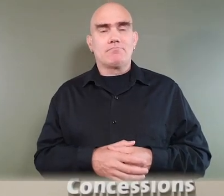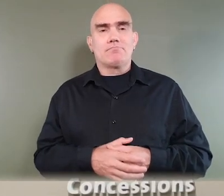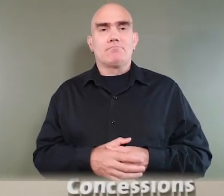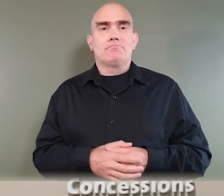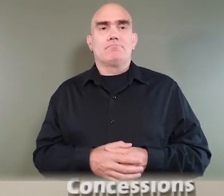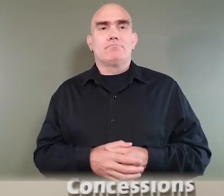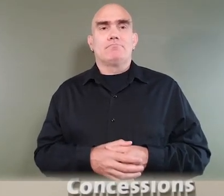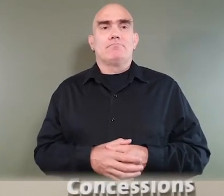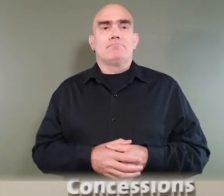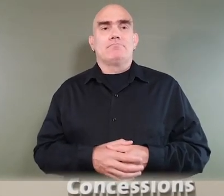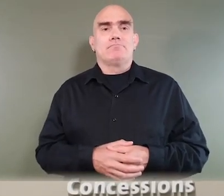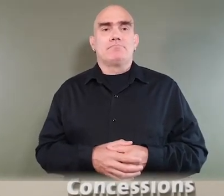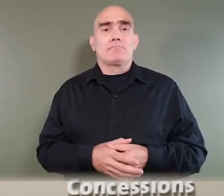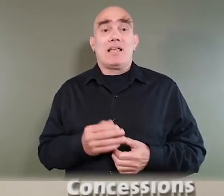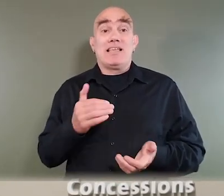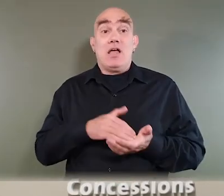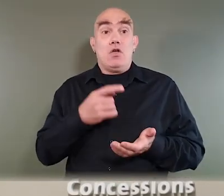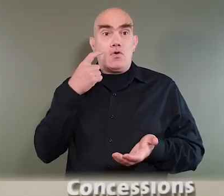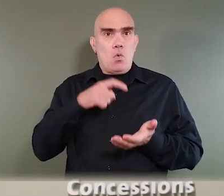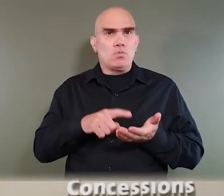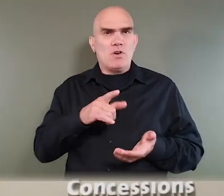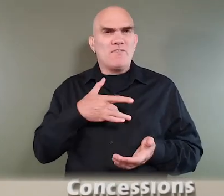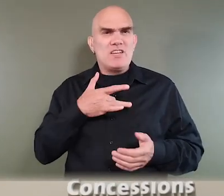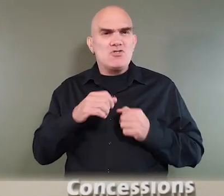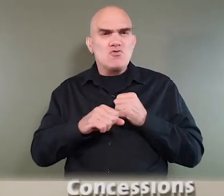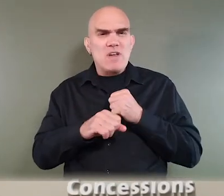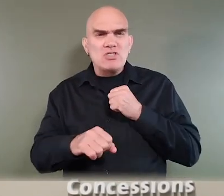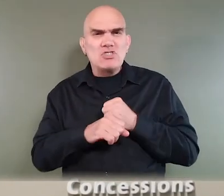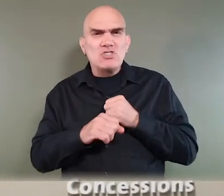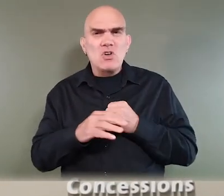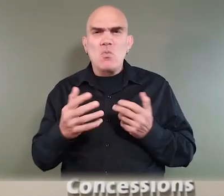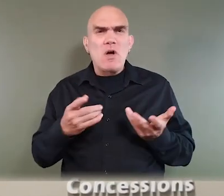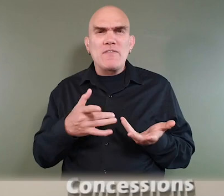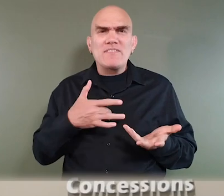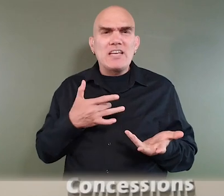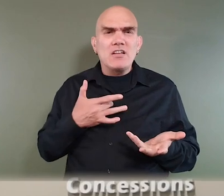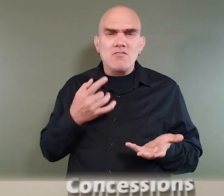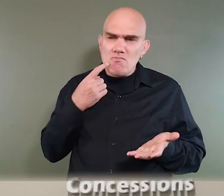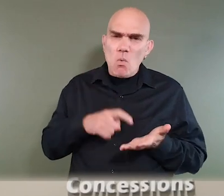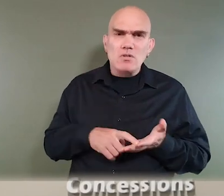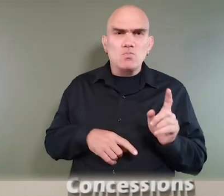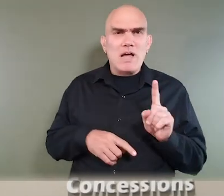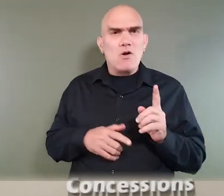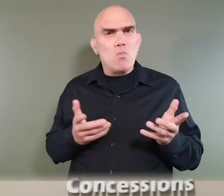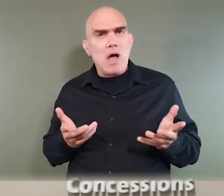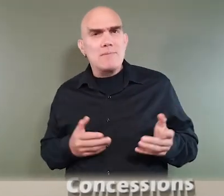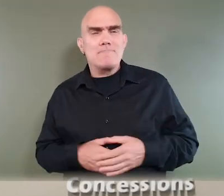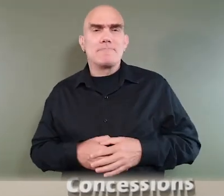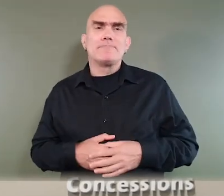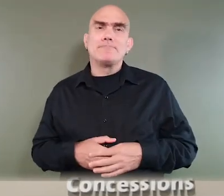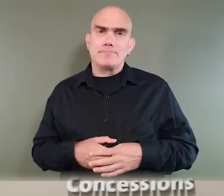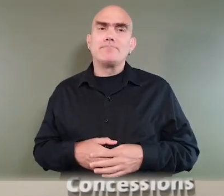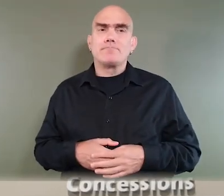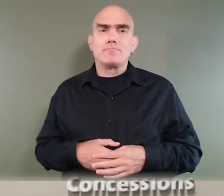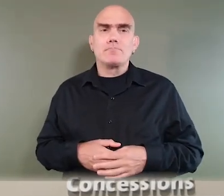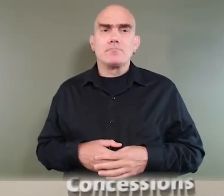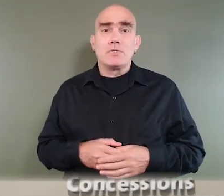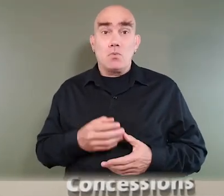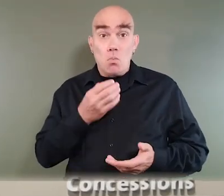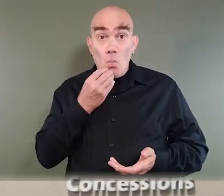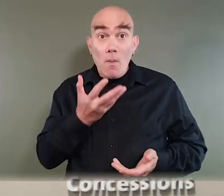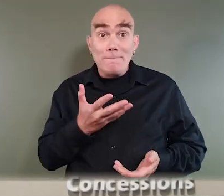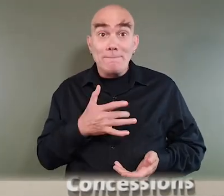And again, notice where you feel any stretch and what you feel. Is it a warm sensation?